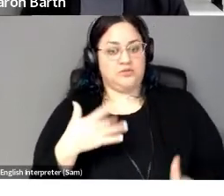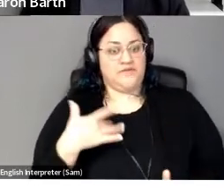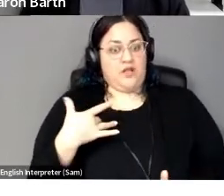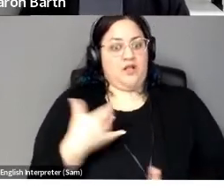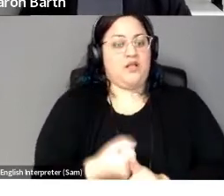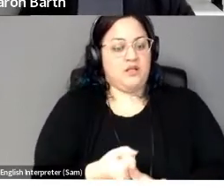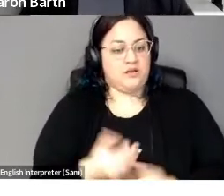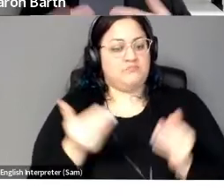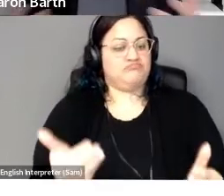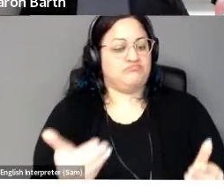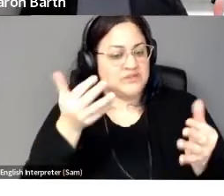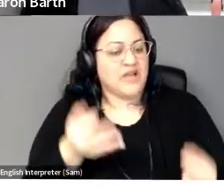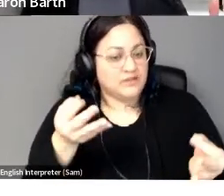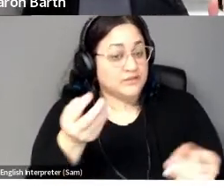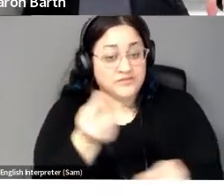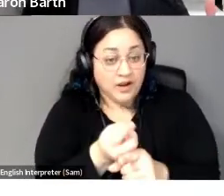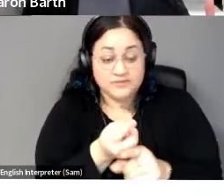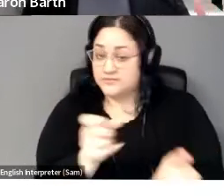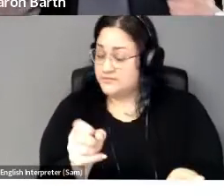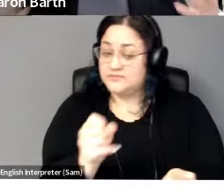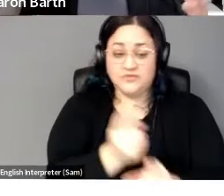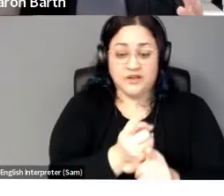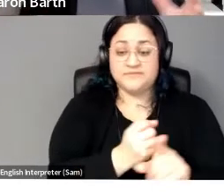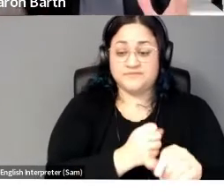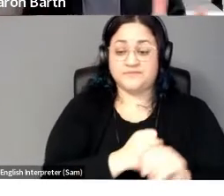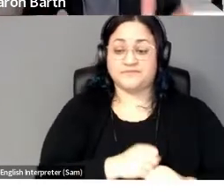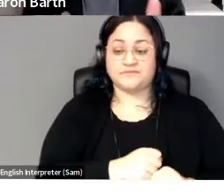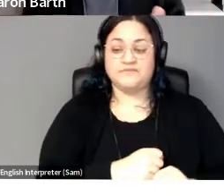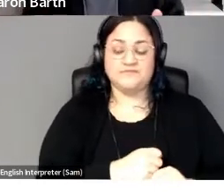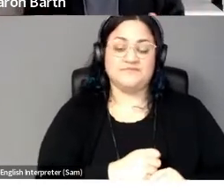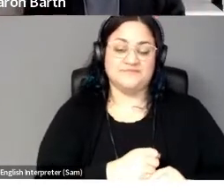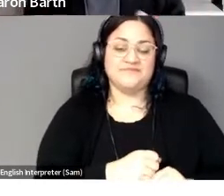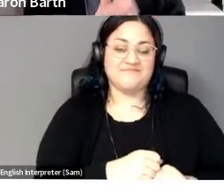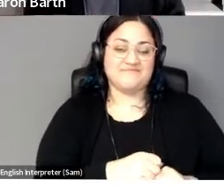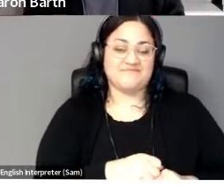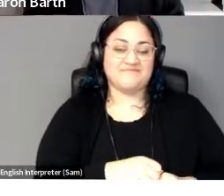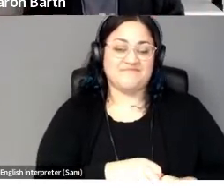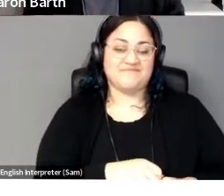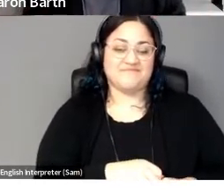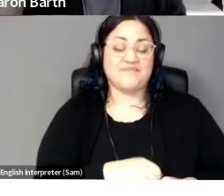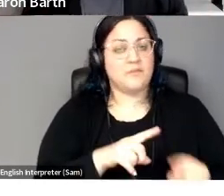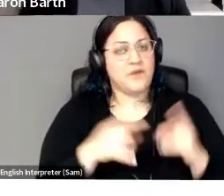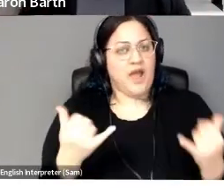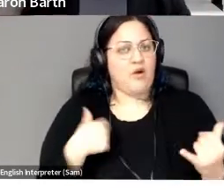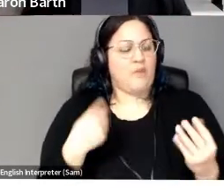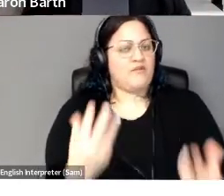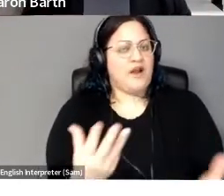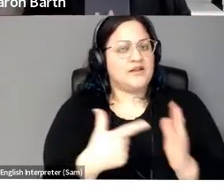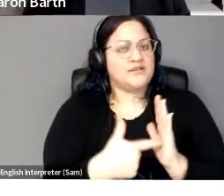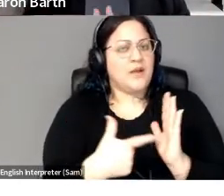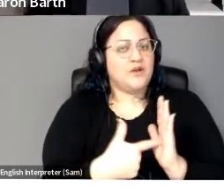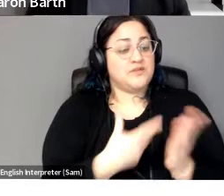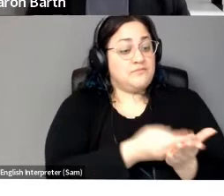So here's the thing. Now I'm showing you these behavioral economics examples because